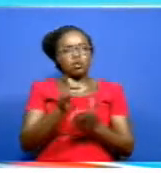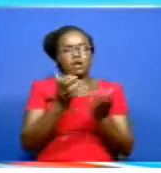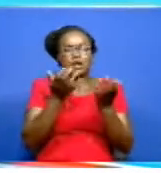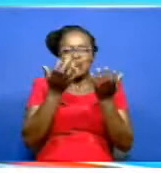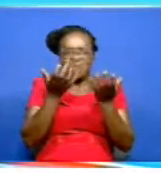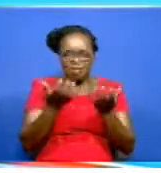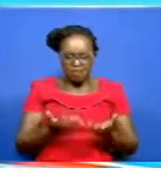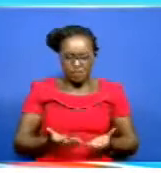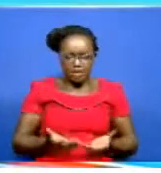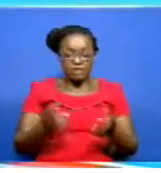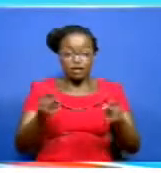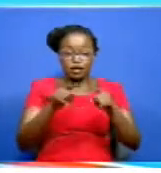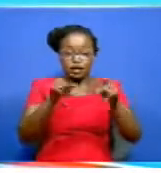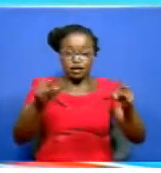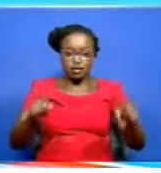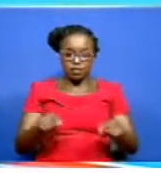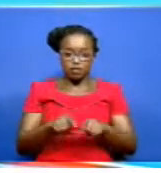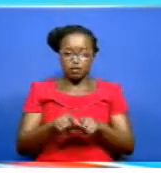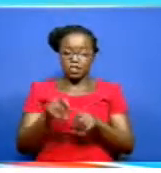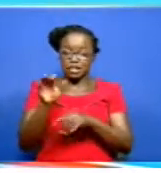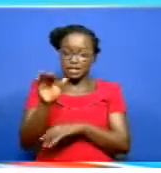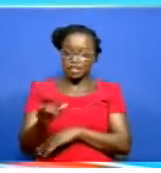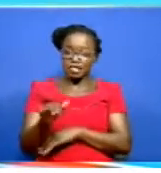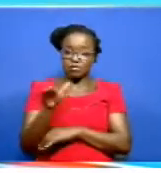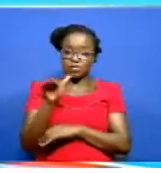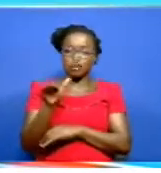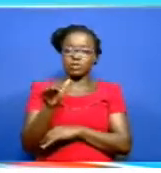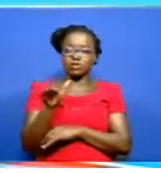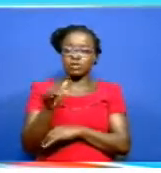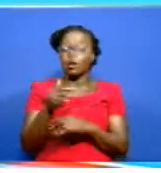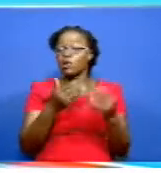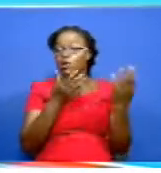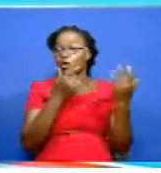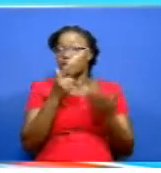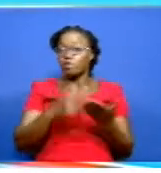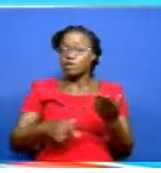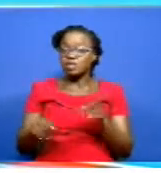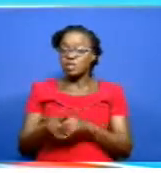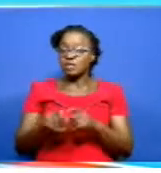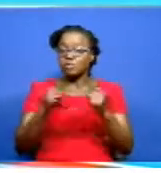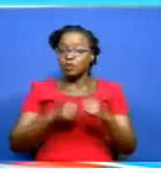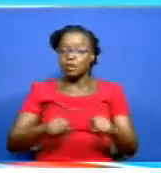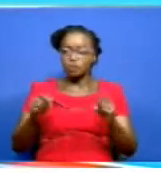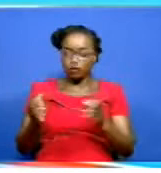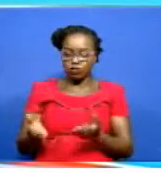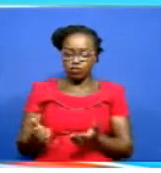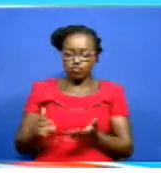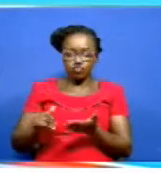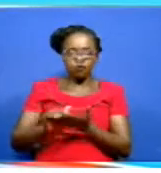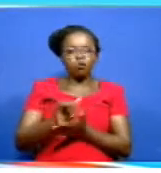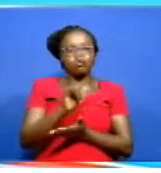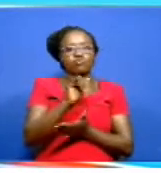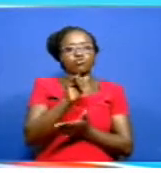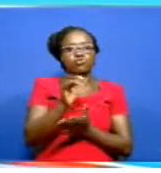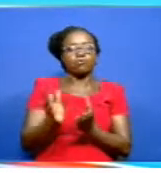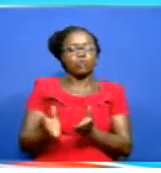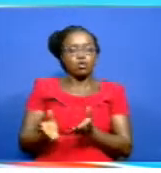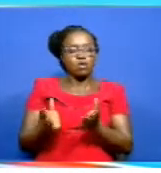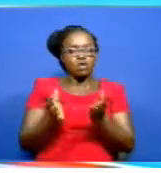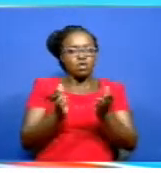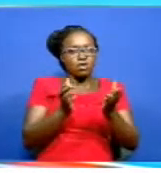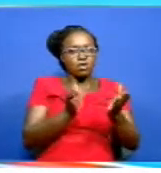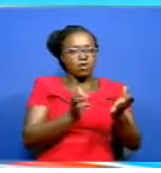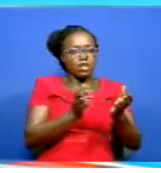we are airlifting examinations? Of course, we are hoping that we also be able to airlift these doses and be able to reach